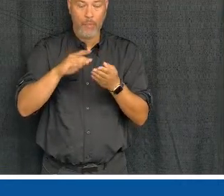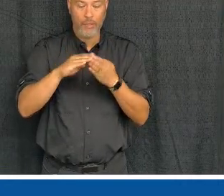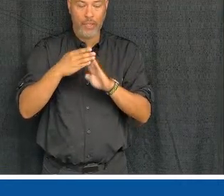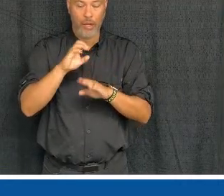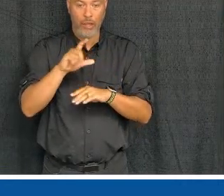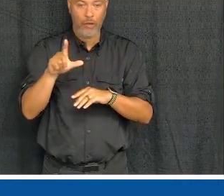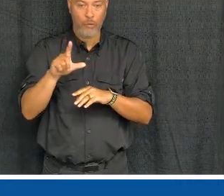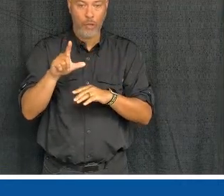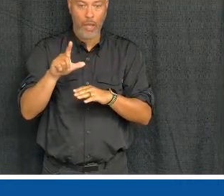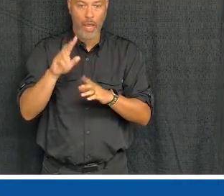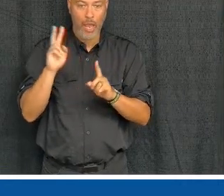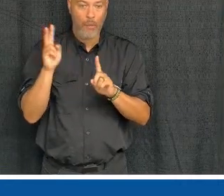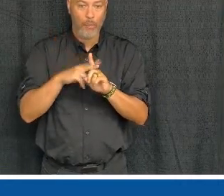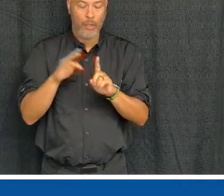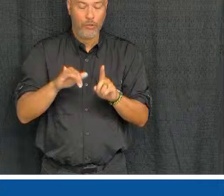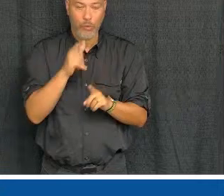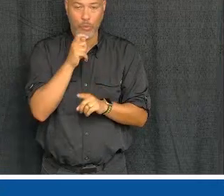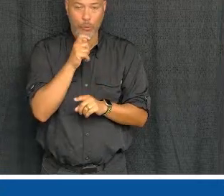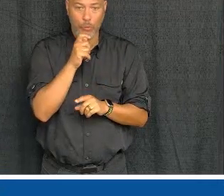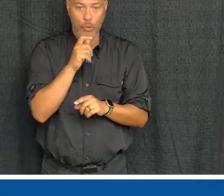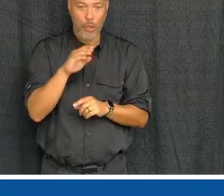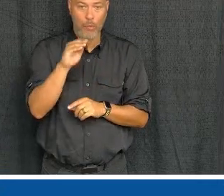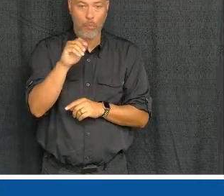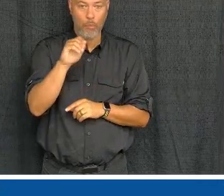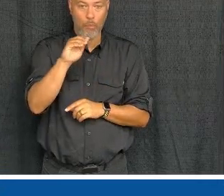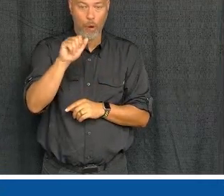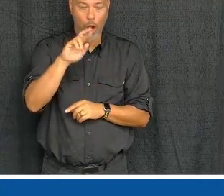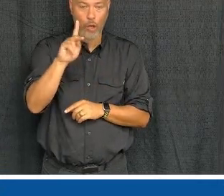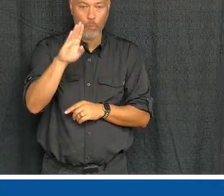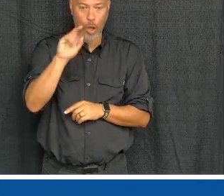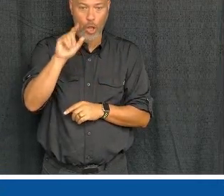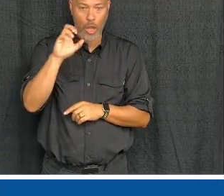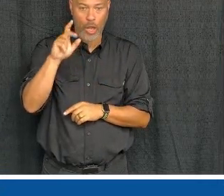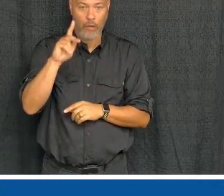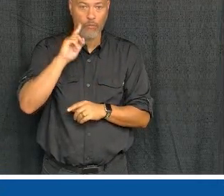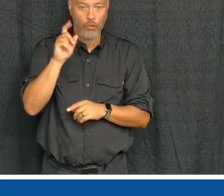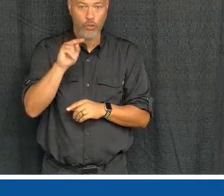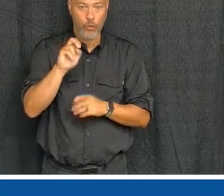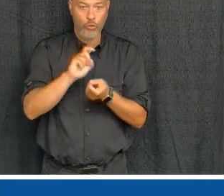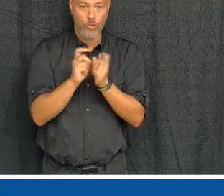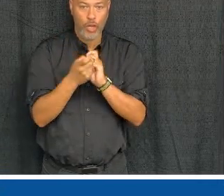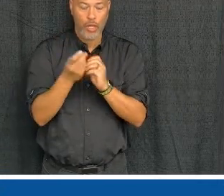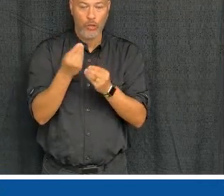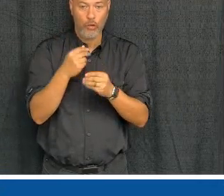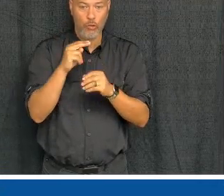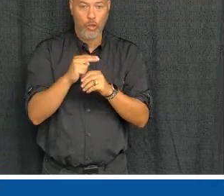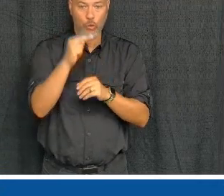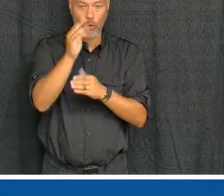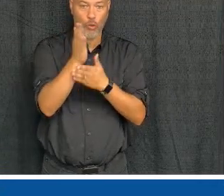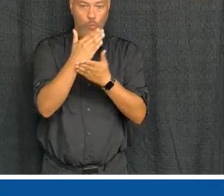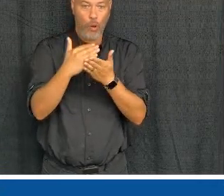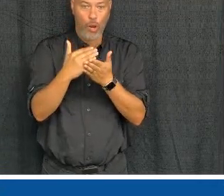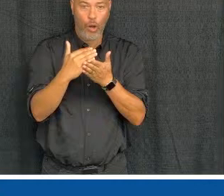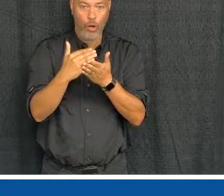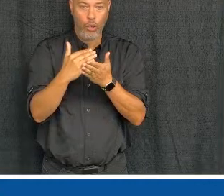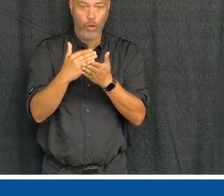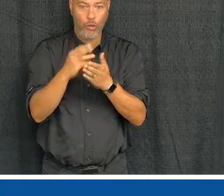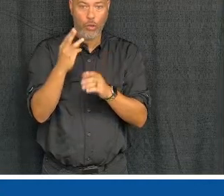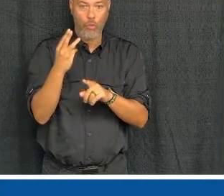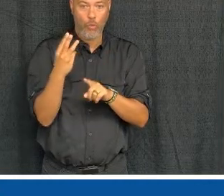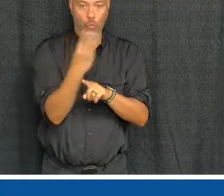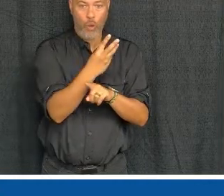City of Clarksville, application of Mark Bullock for zone change on property fronting on the north frontage of